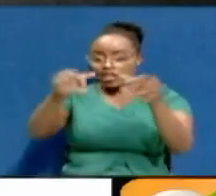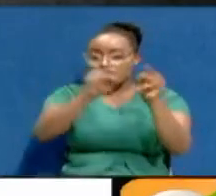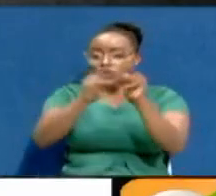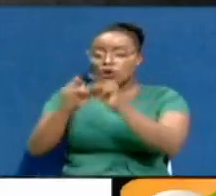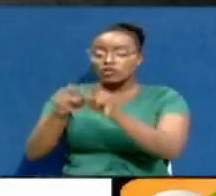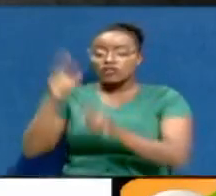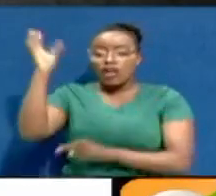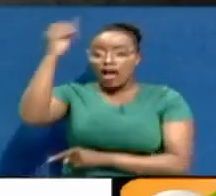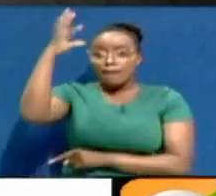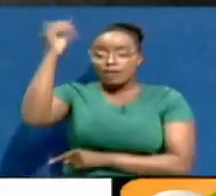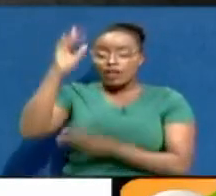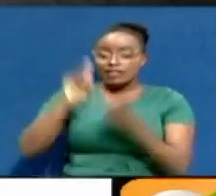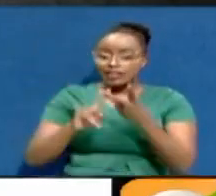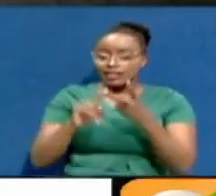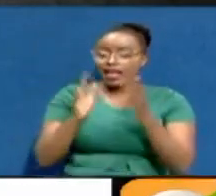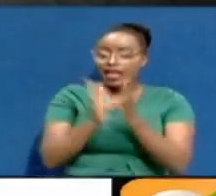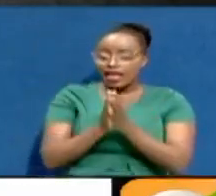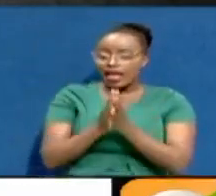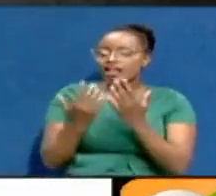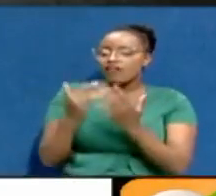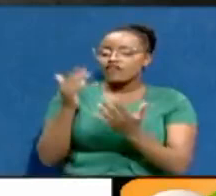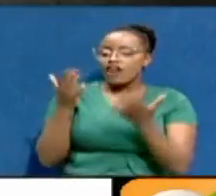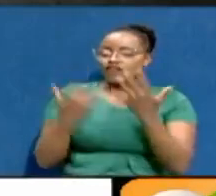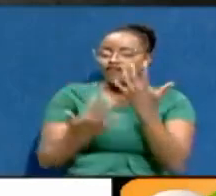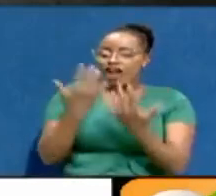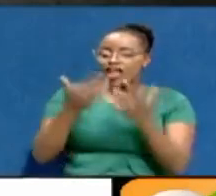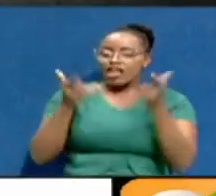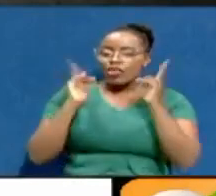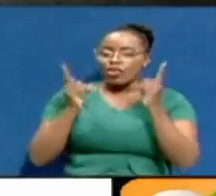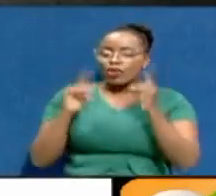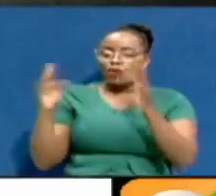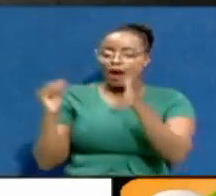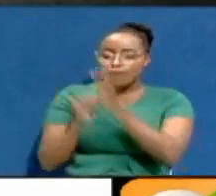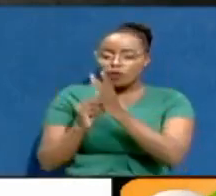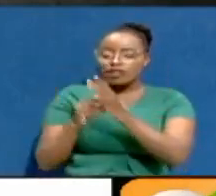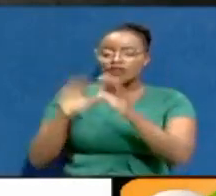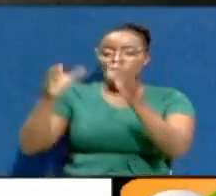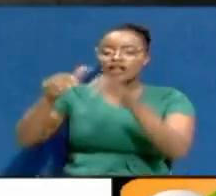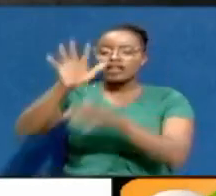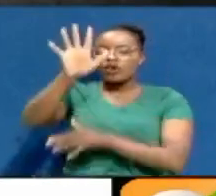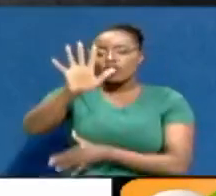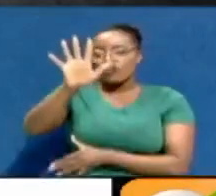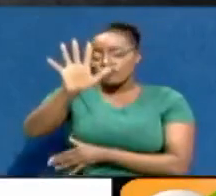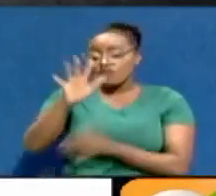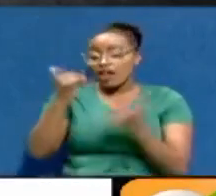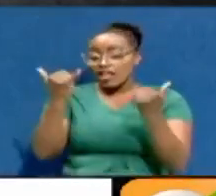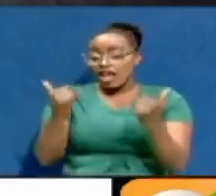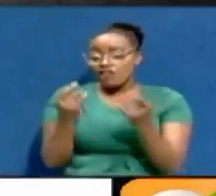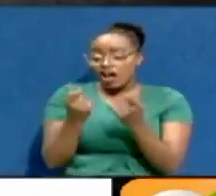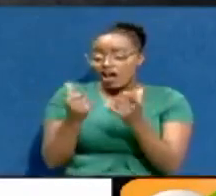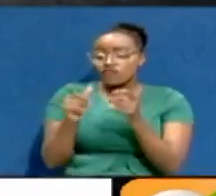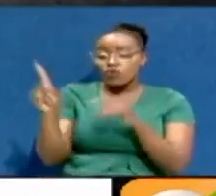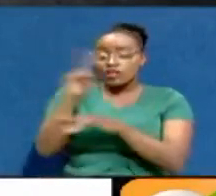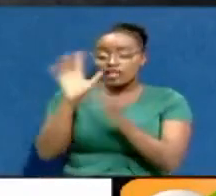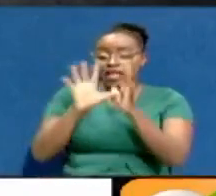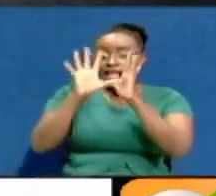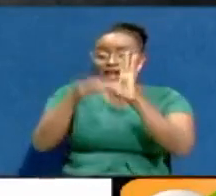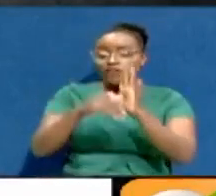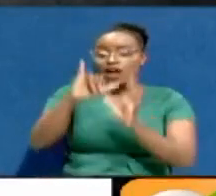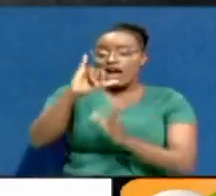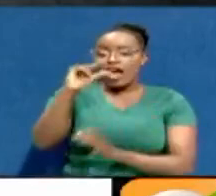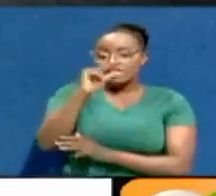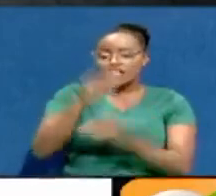while ambulances and fire brigades were put in Category 5. Now, a few days later, the